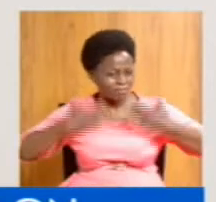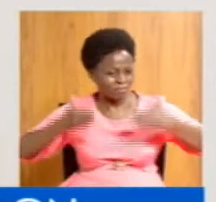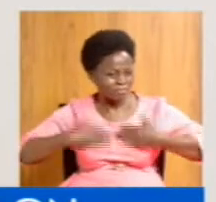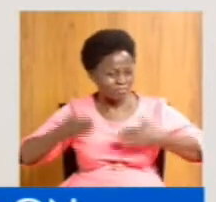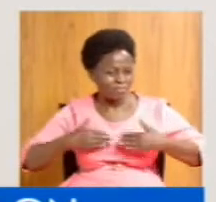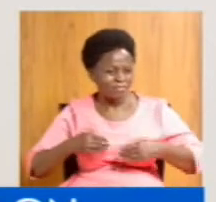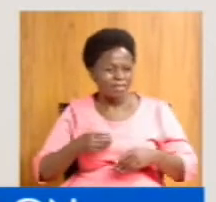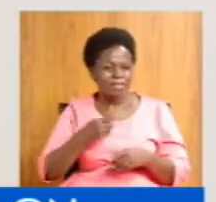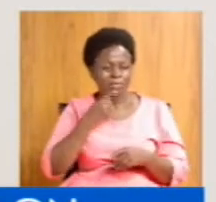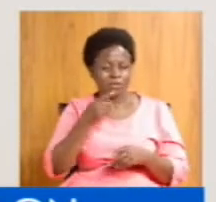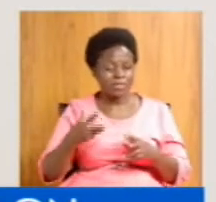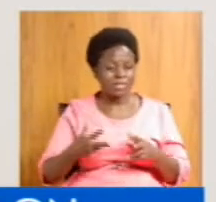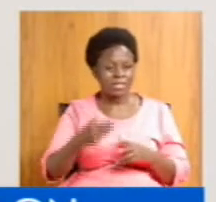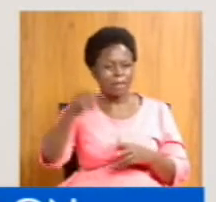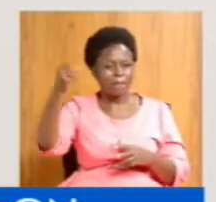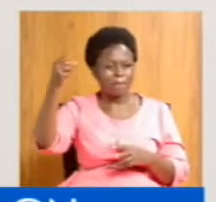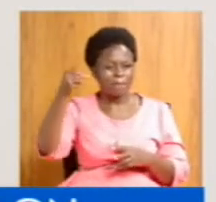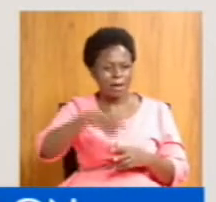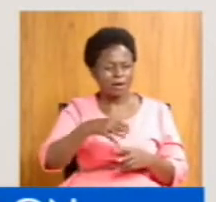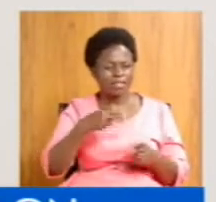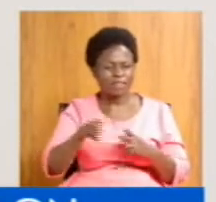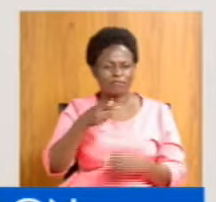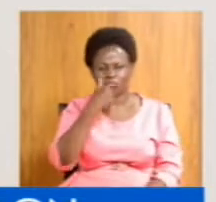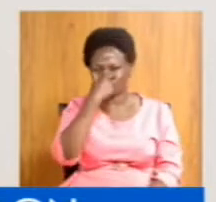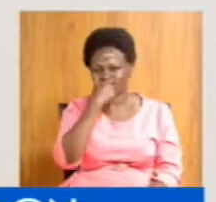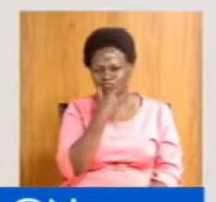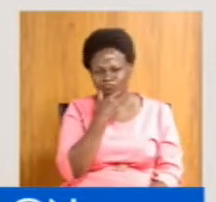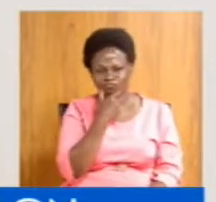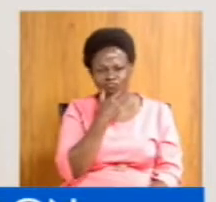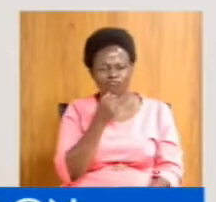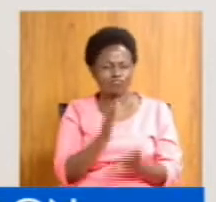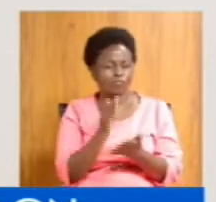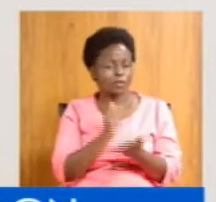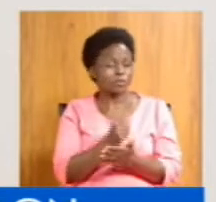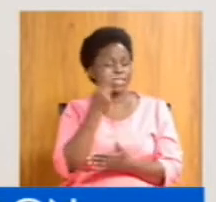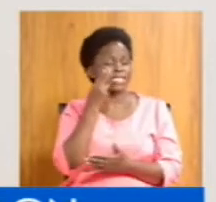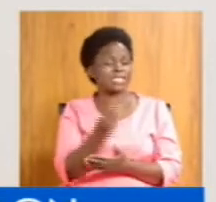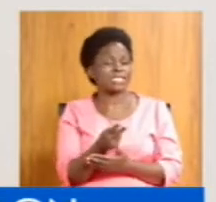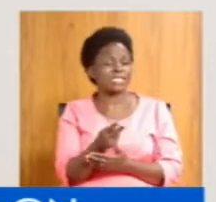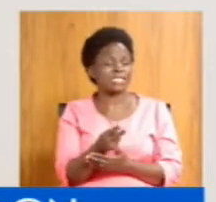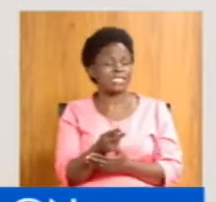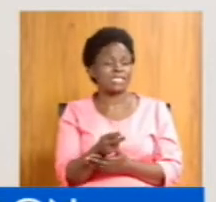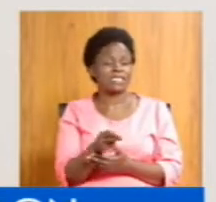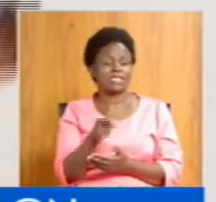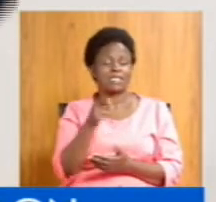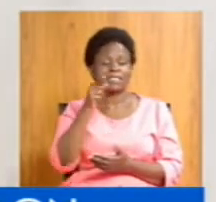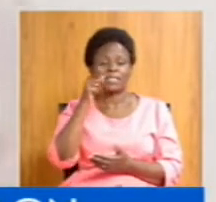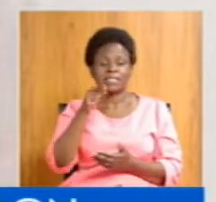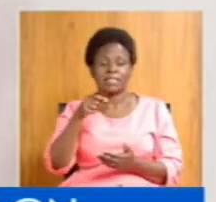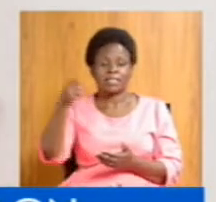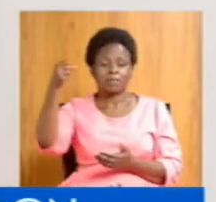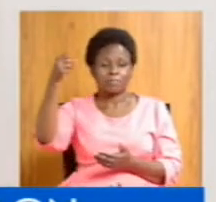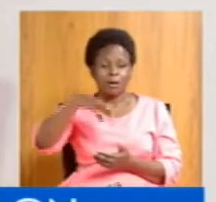but when they commission electricity they are very very sad because they realize it dawns on them that